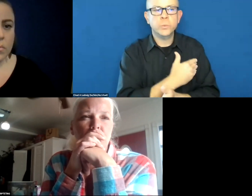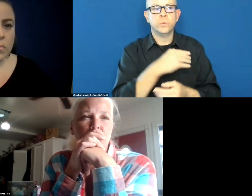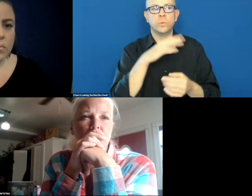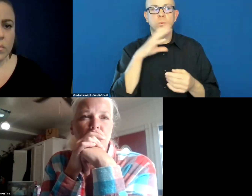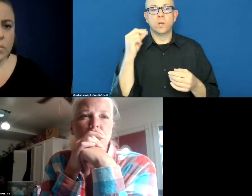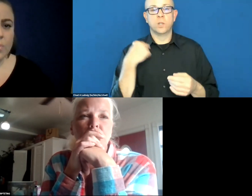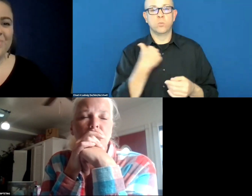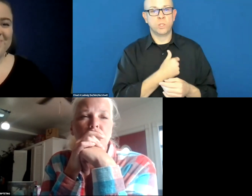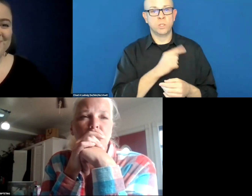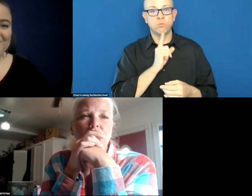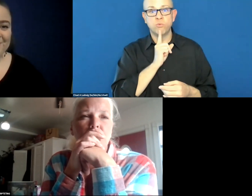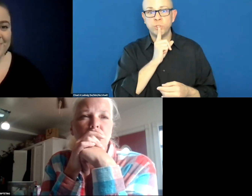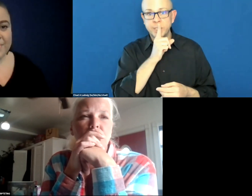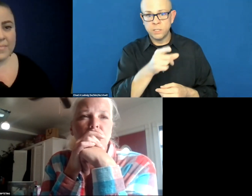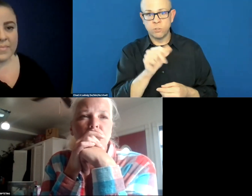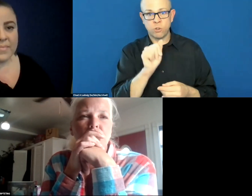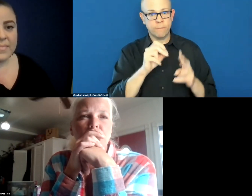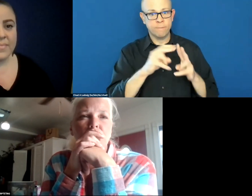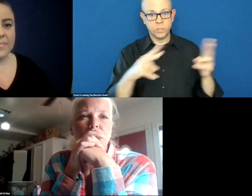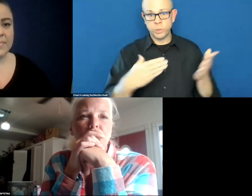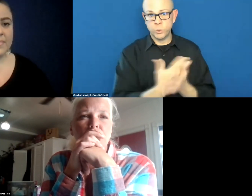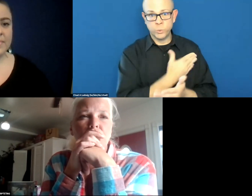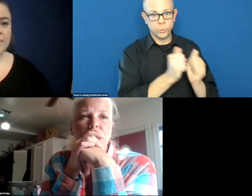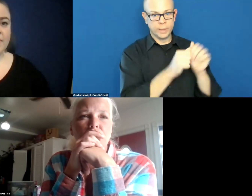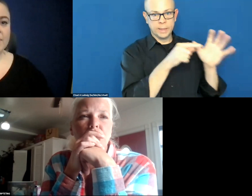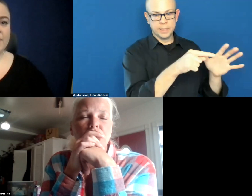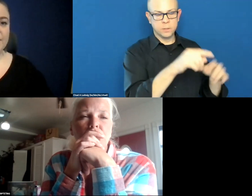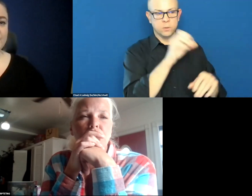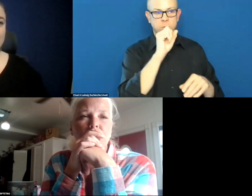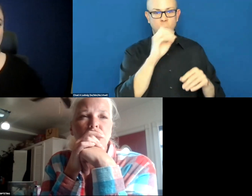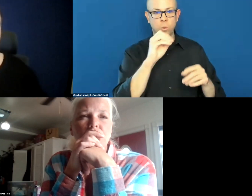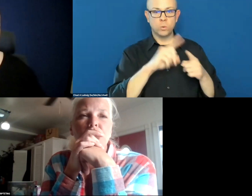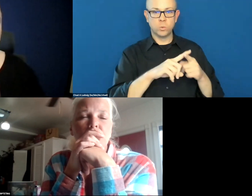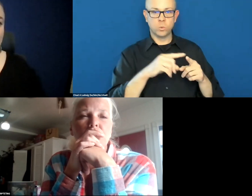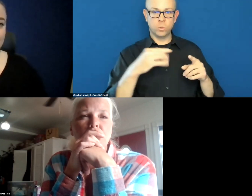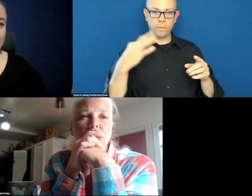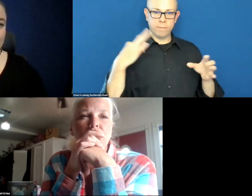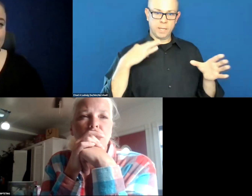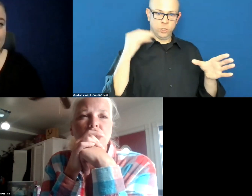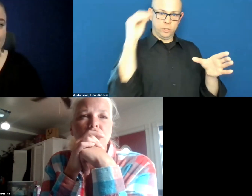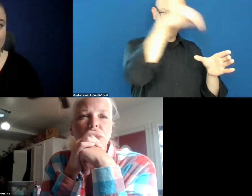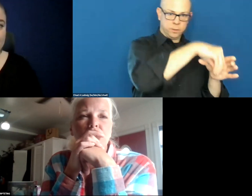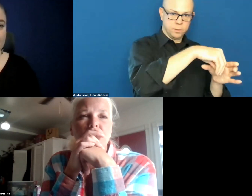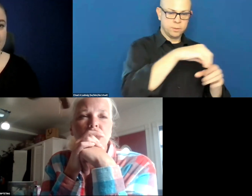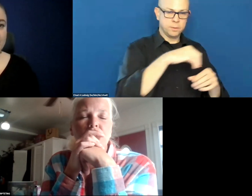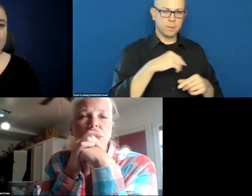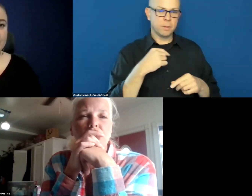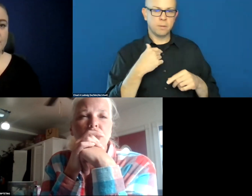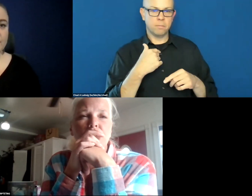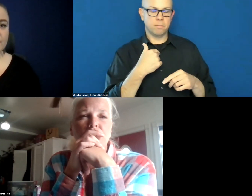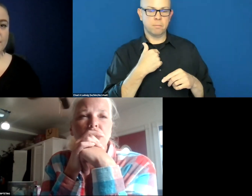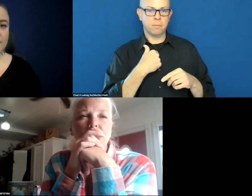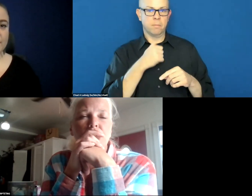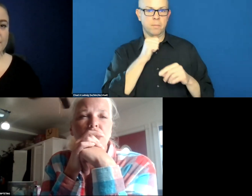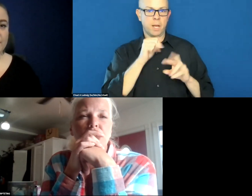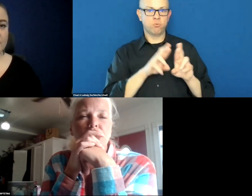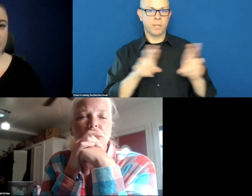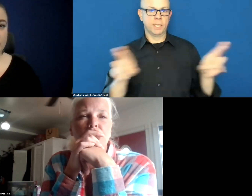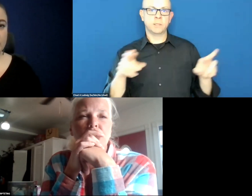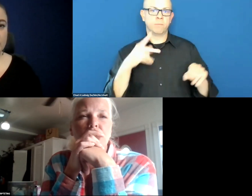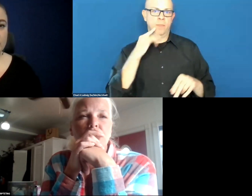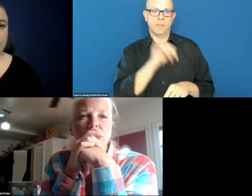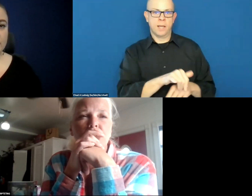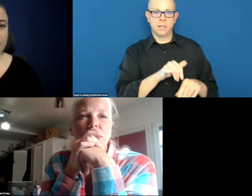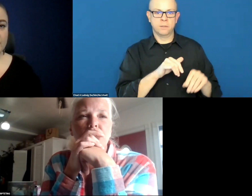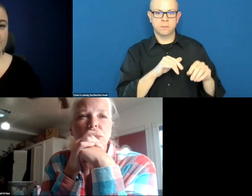but this is too new for us, and we're very new at doing it to put volunteers into